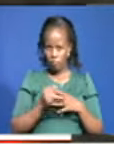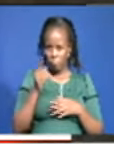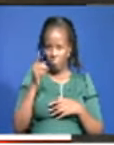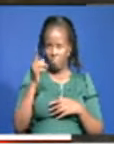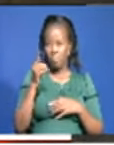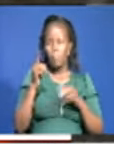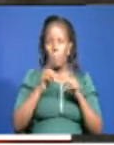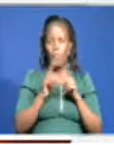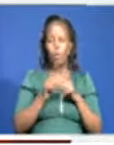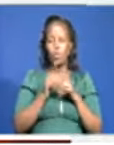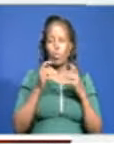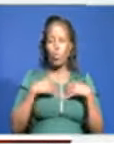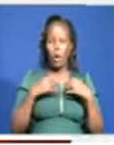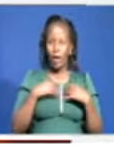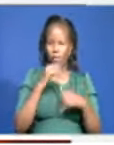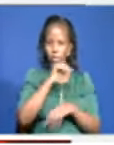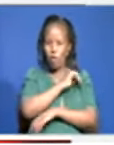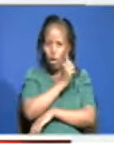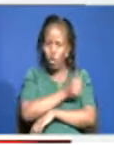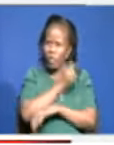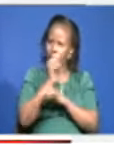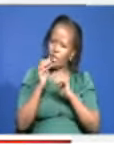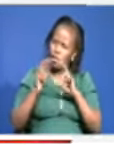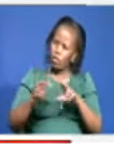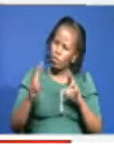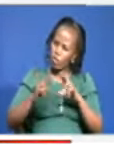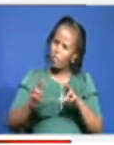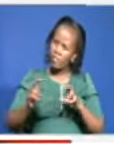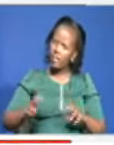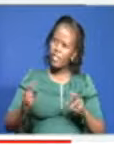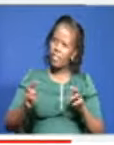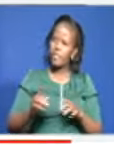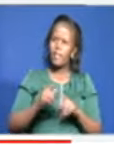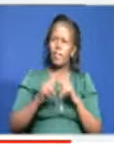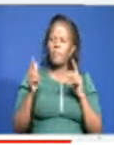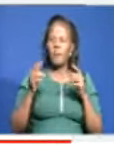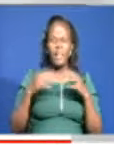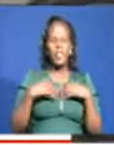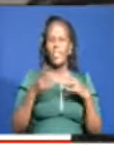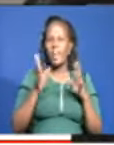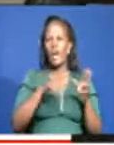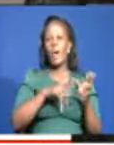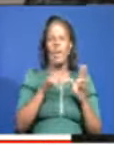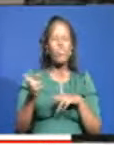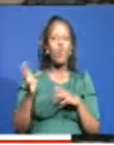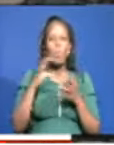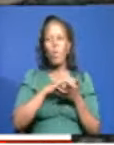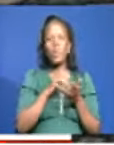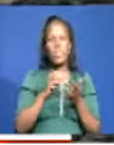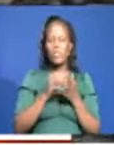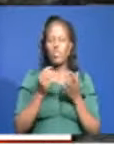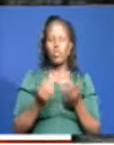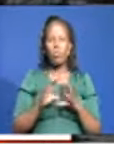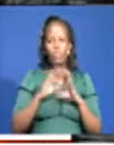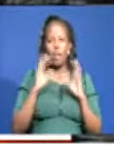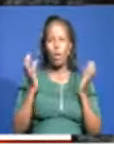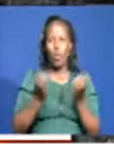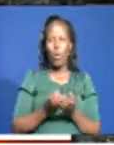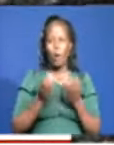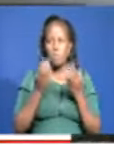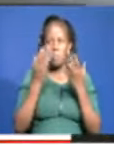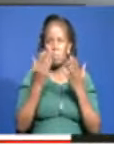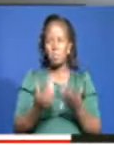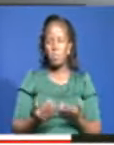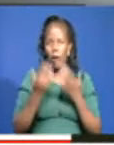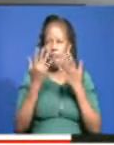authorities to investigate the matter, which was found out to be normal cases of wildfires. That, without a